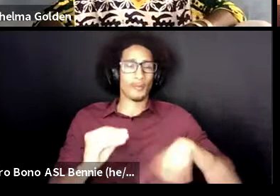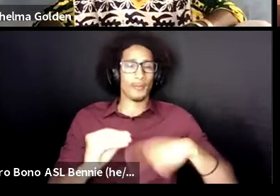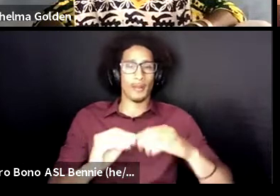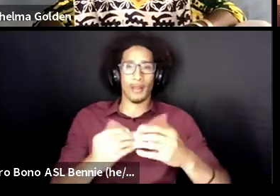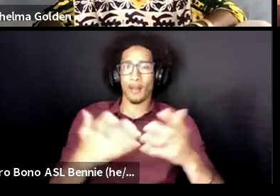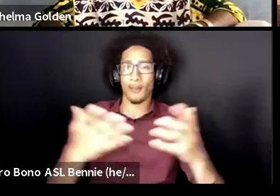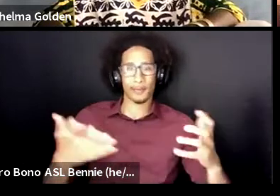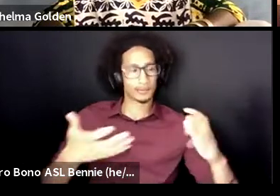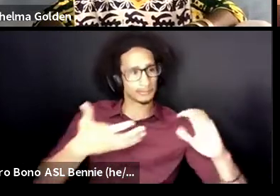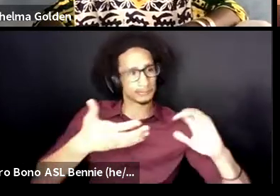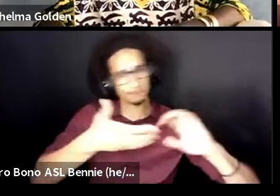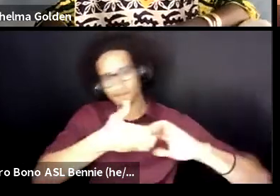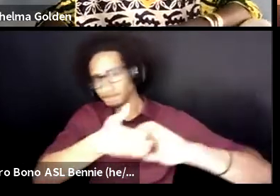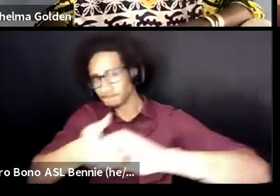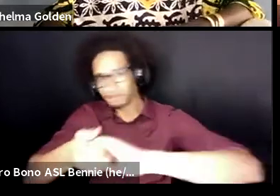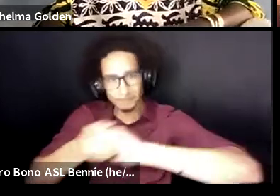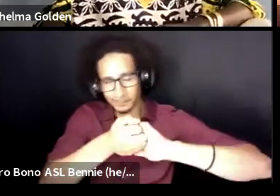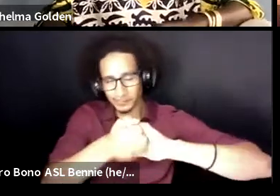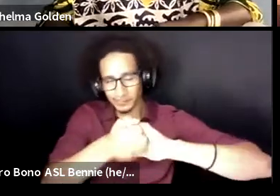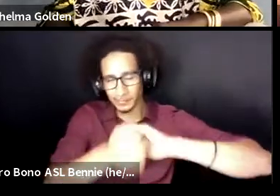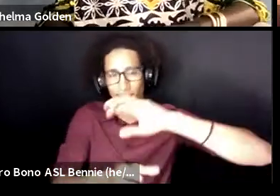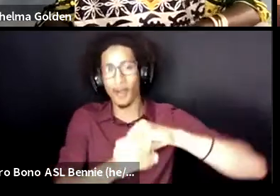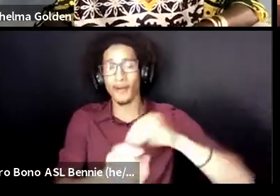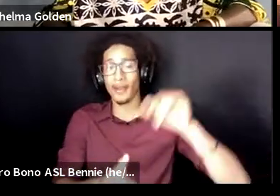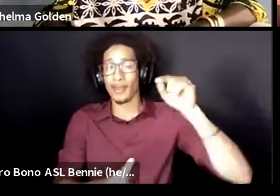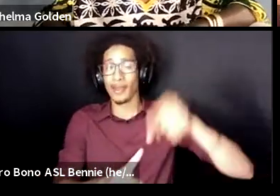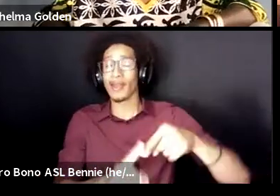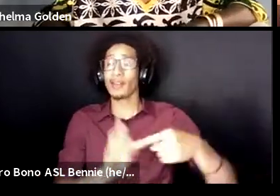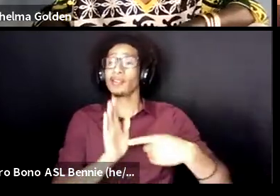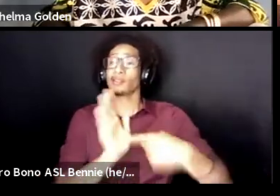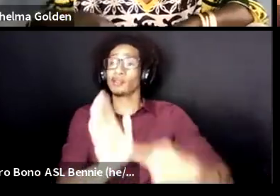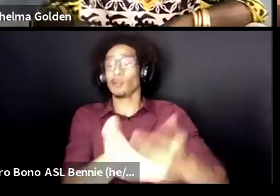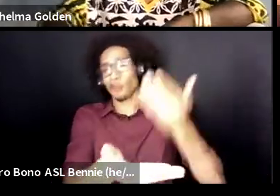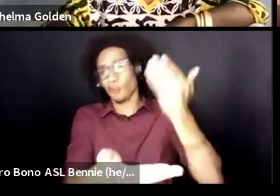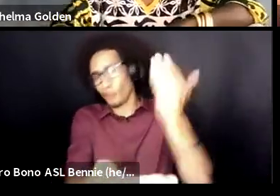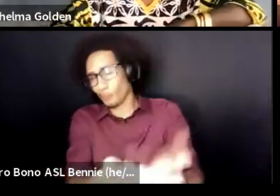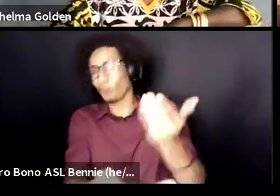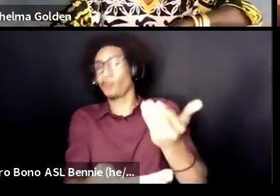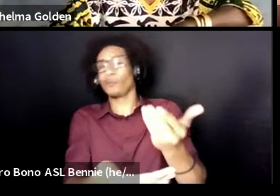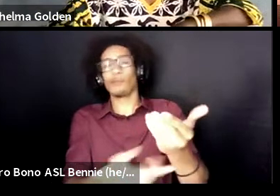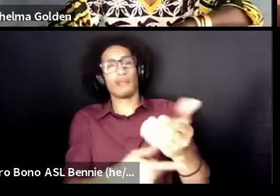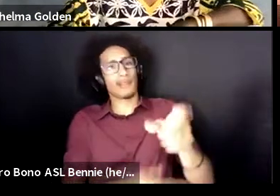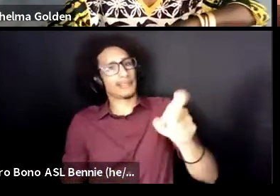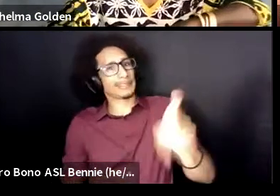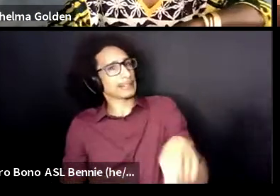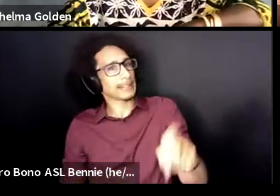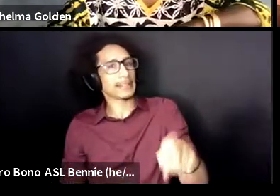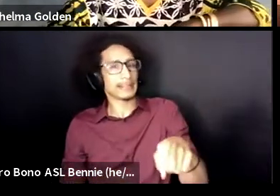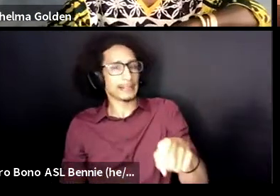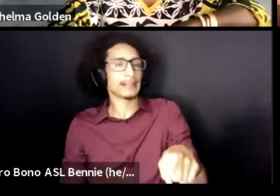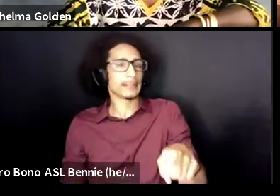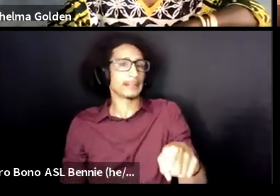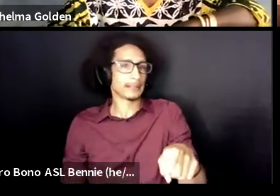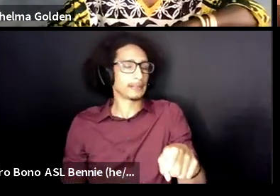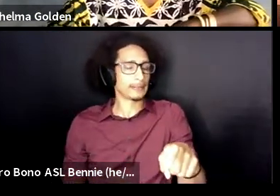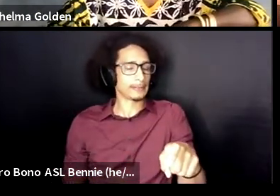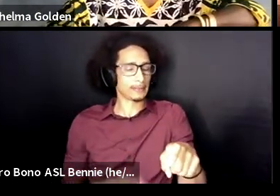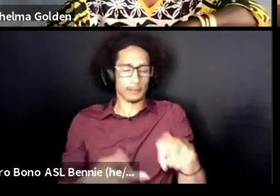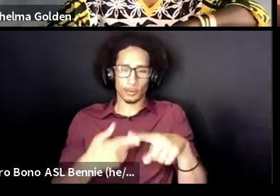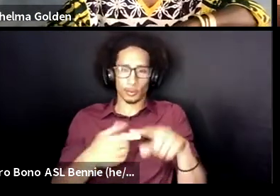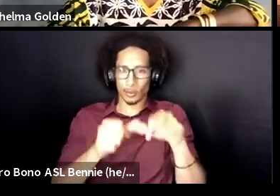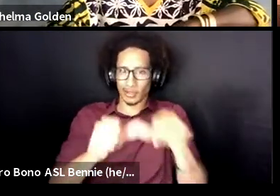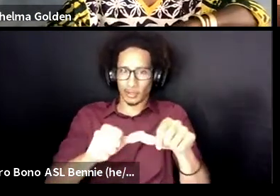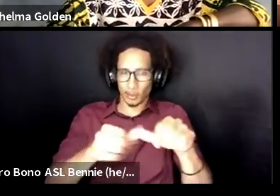are necessary. And that feels like such a bigger statement about this moment and like the necessity of forces uniting in order to